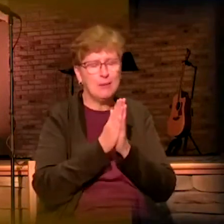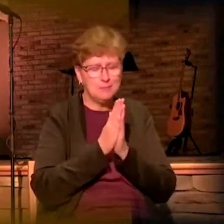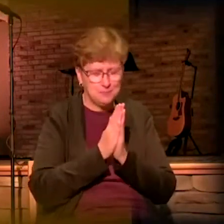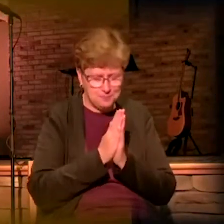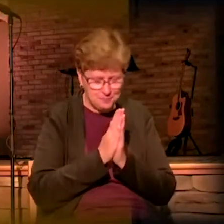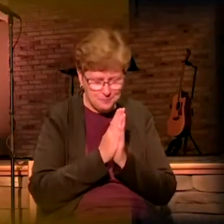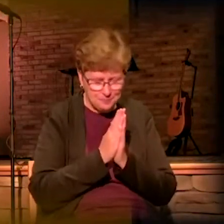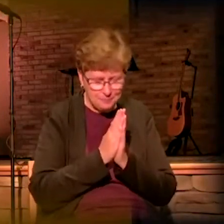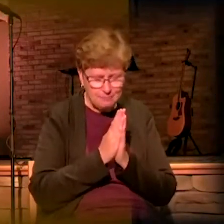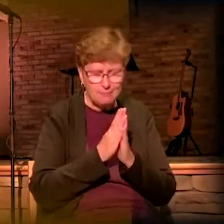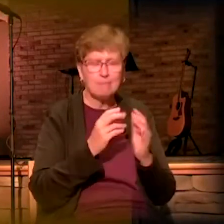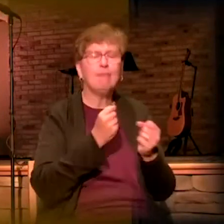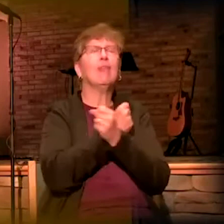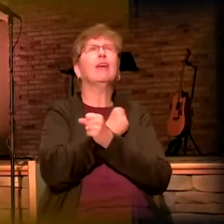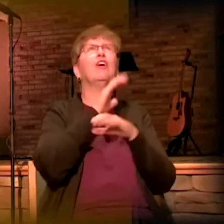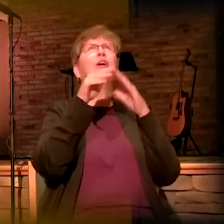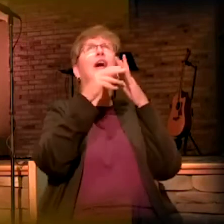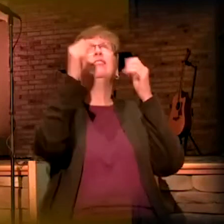Heavenly Father,